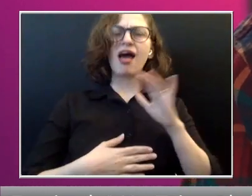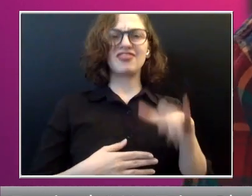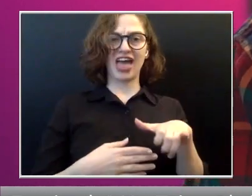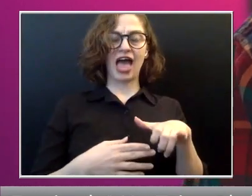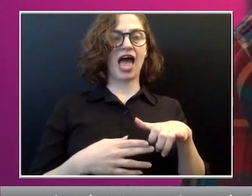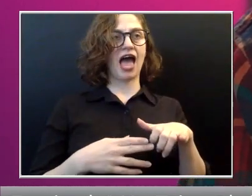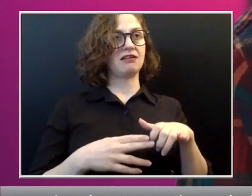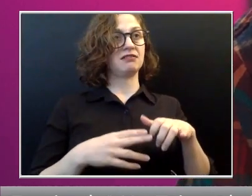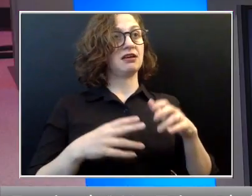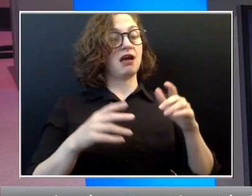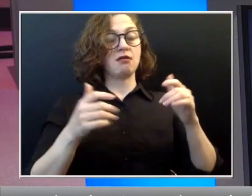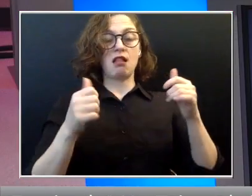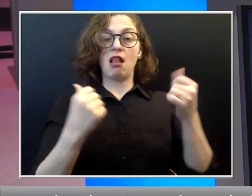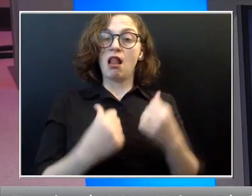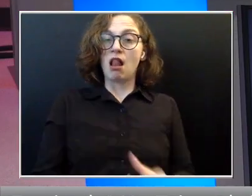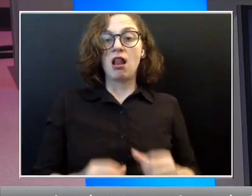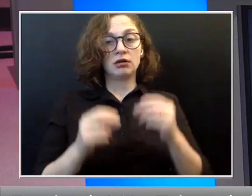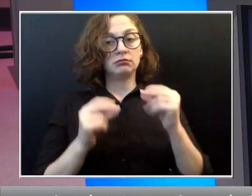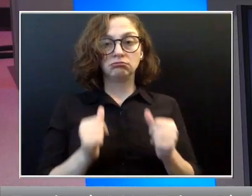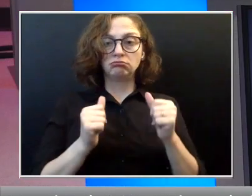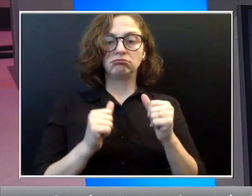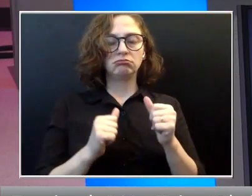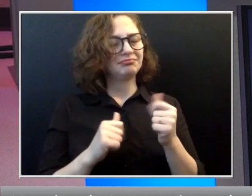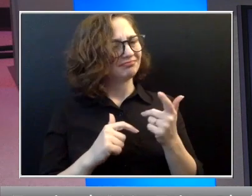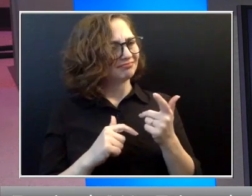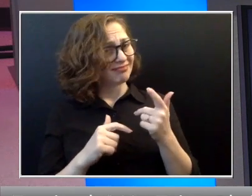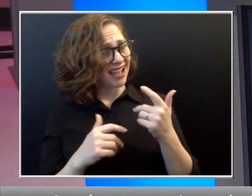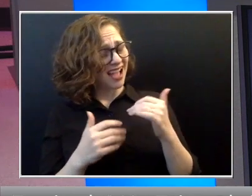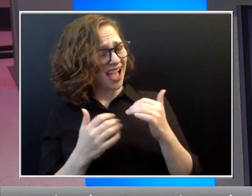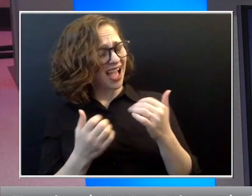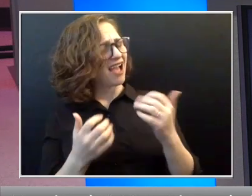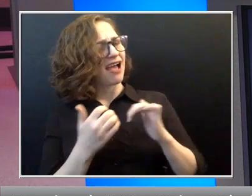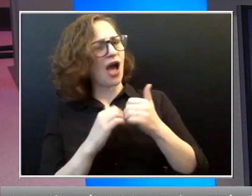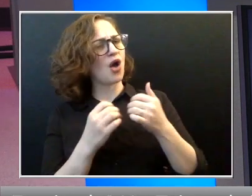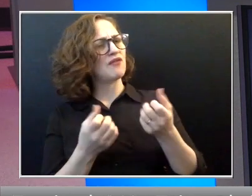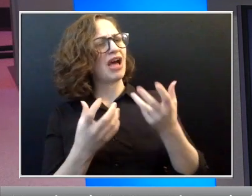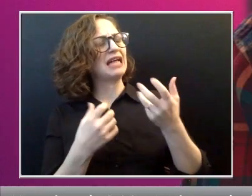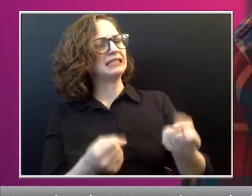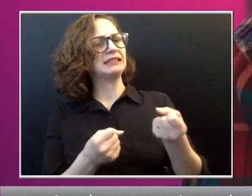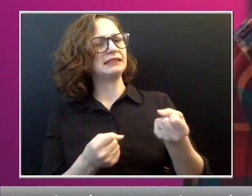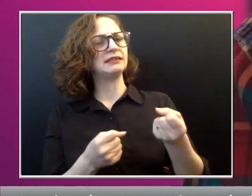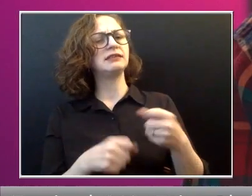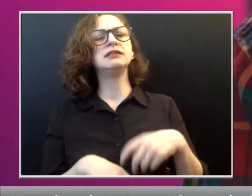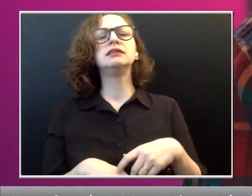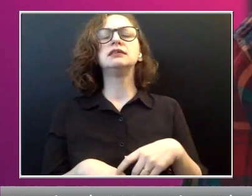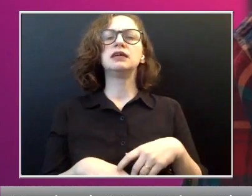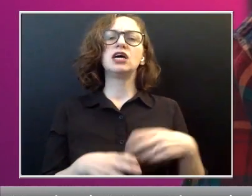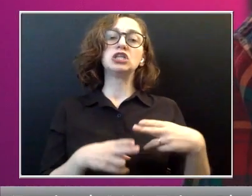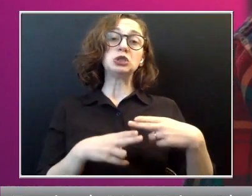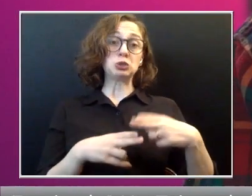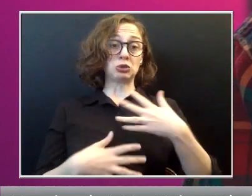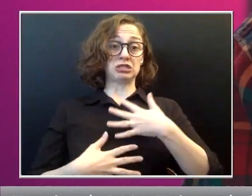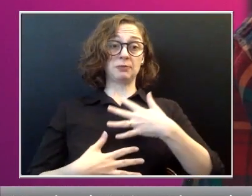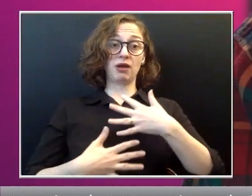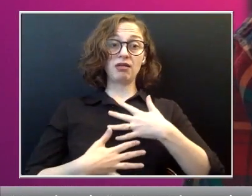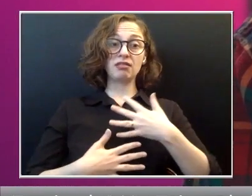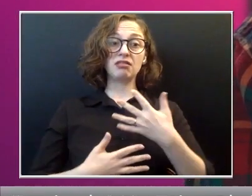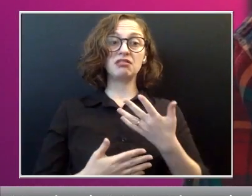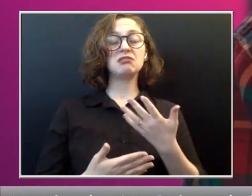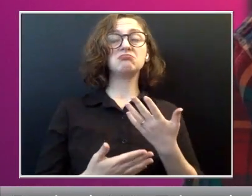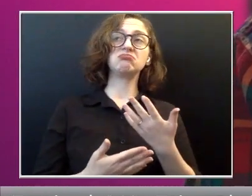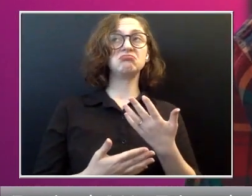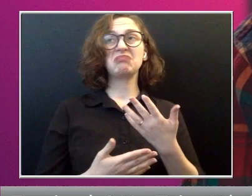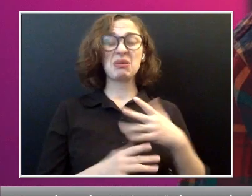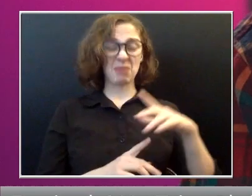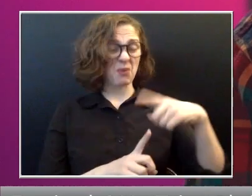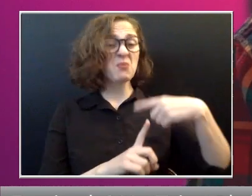dramatically. How quickly did this happen? I would say on the shortness of breath, probably within 30 days, I knew